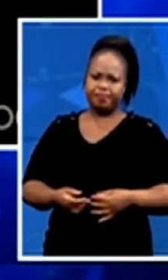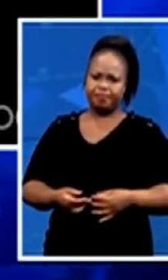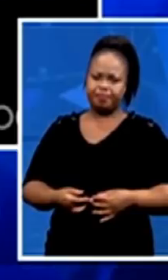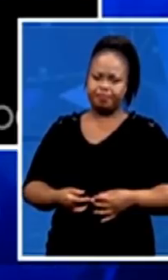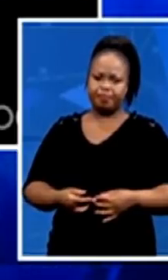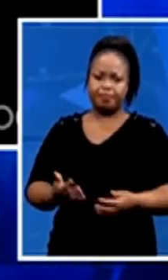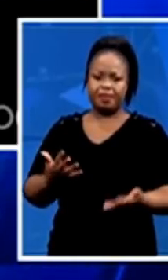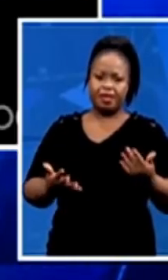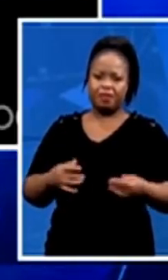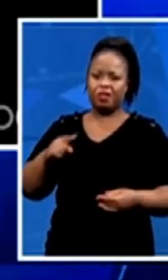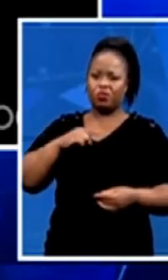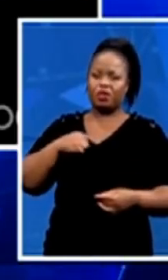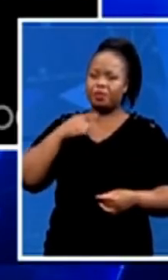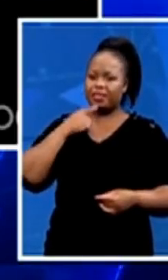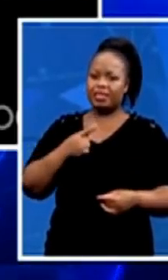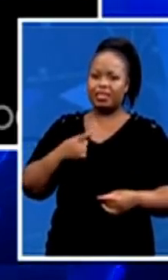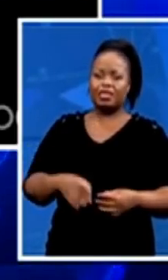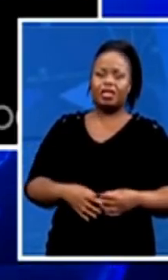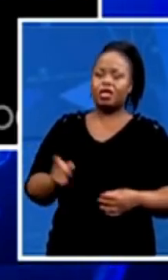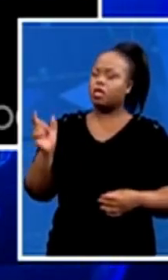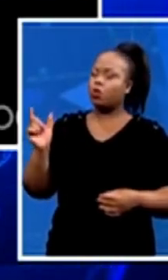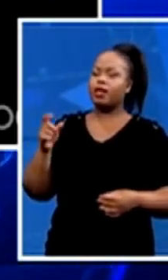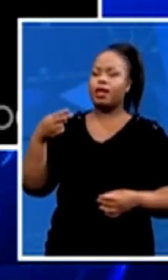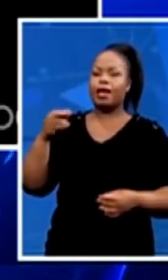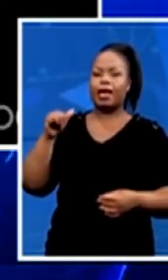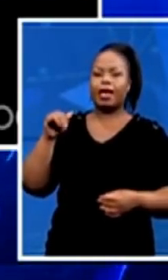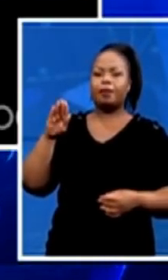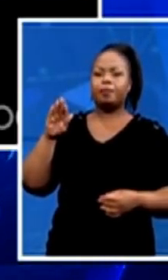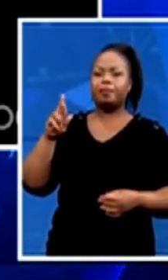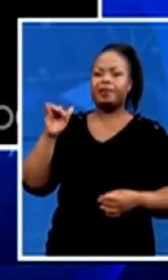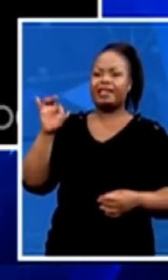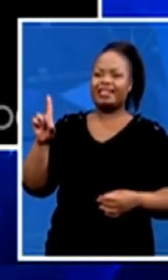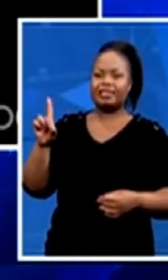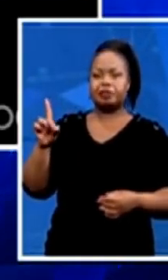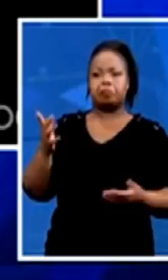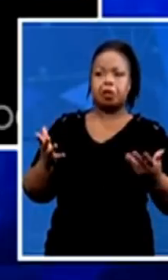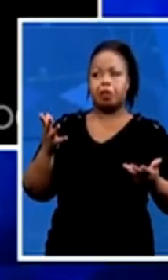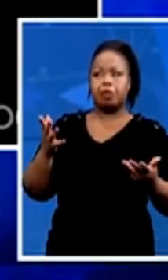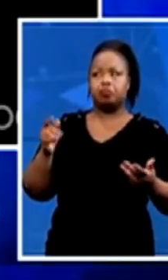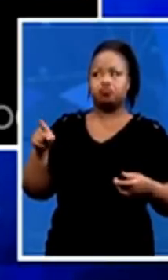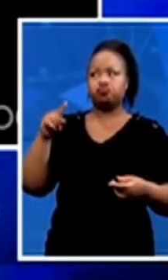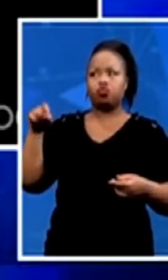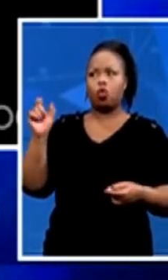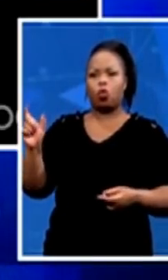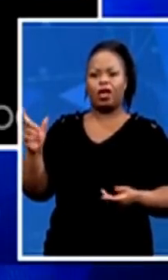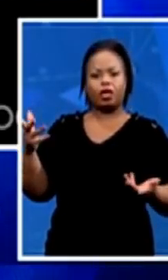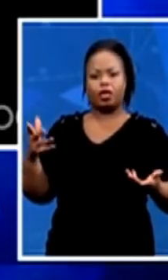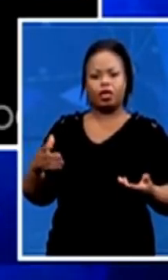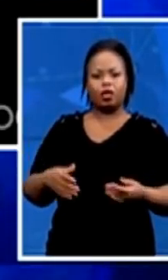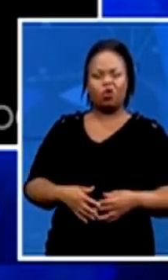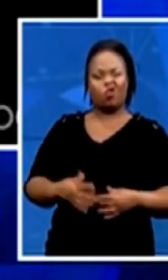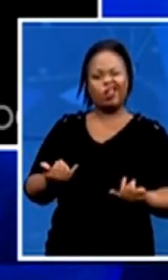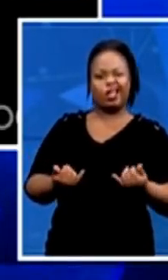hybrid might well not be the right word, because, or amalgam, as Justice Kampepe called it in